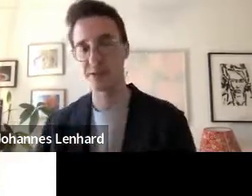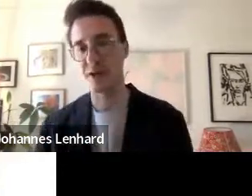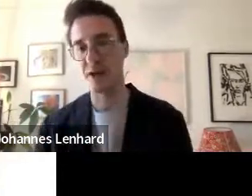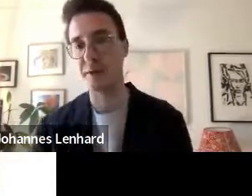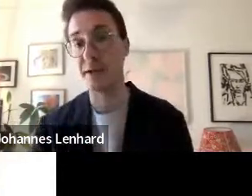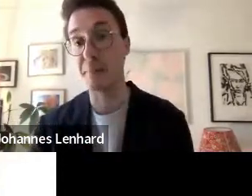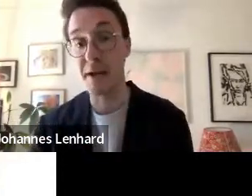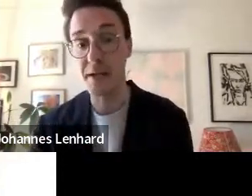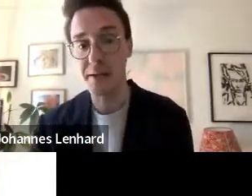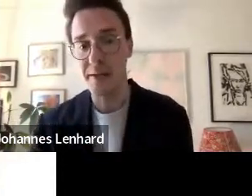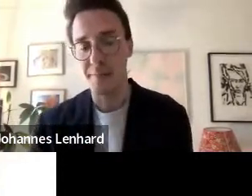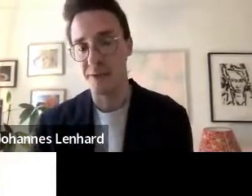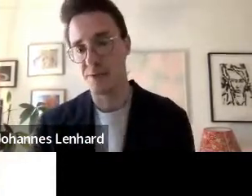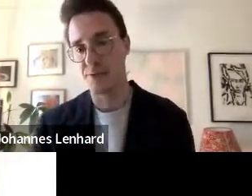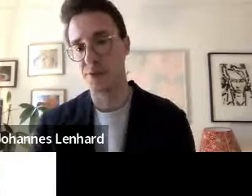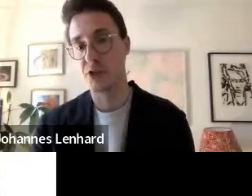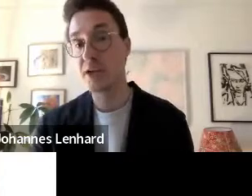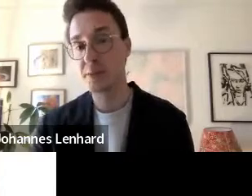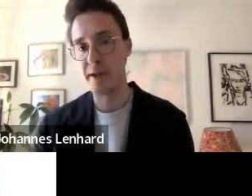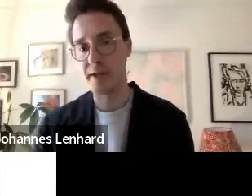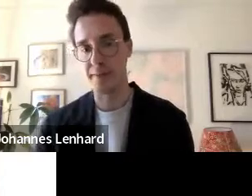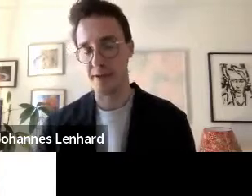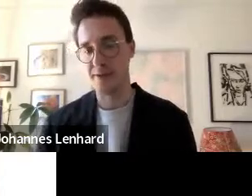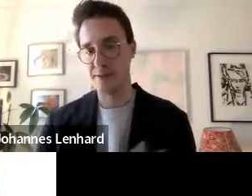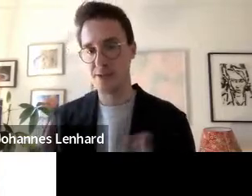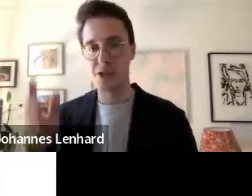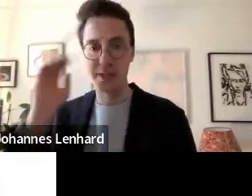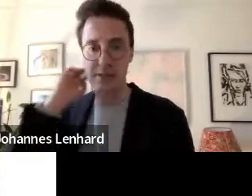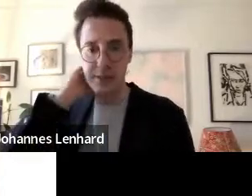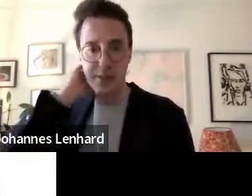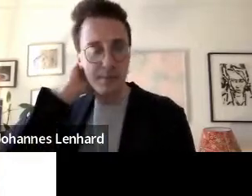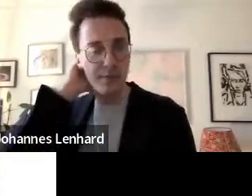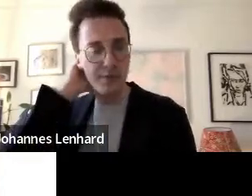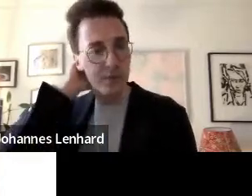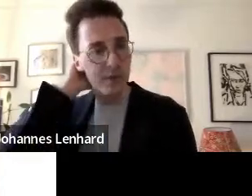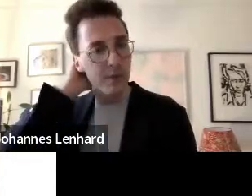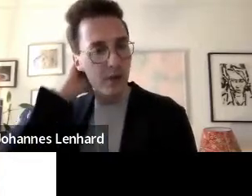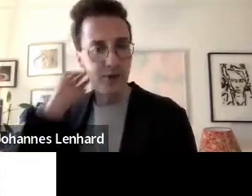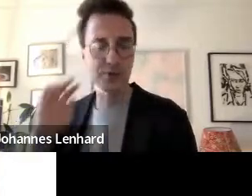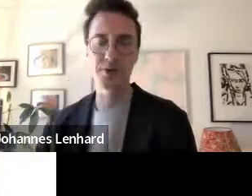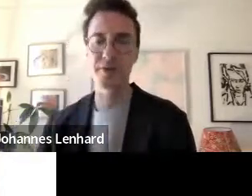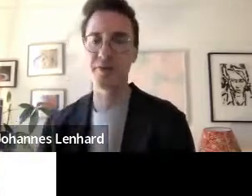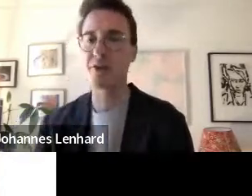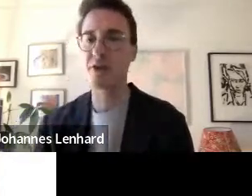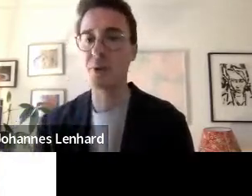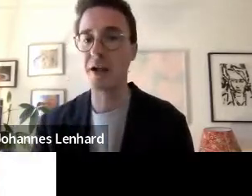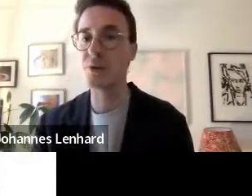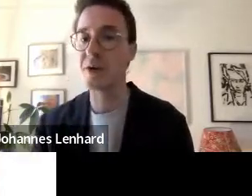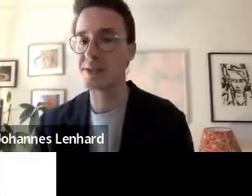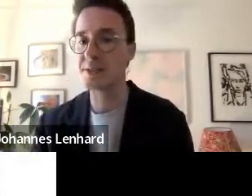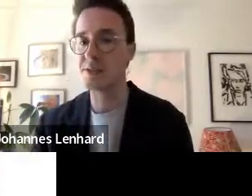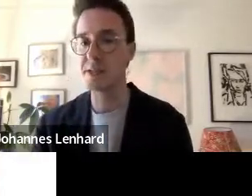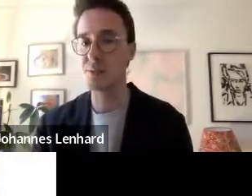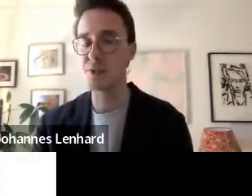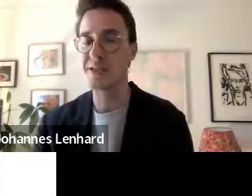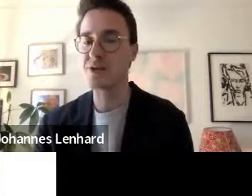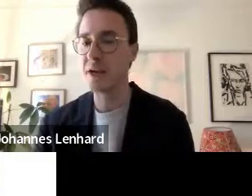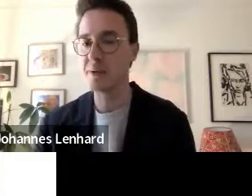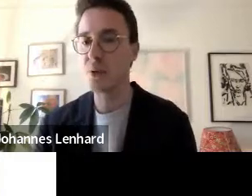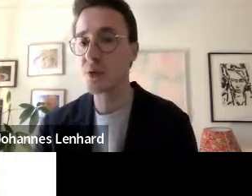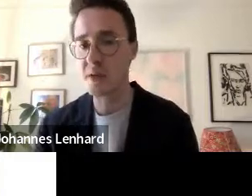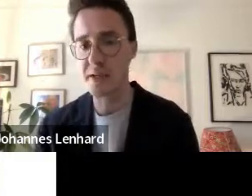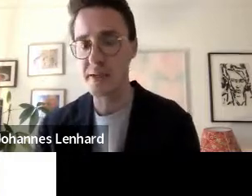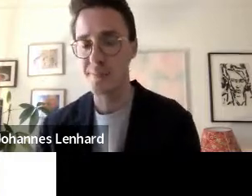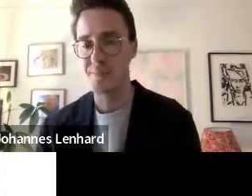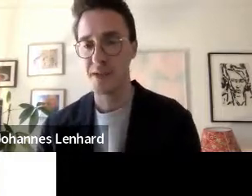obviously is around making money, but it's also shelter making. And this is a shelter of somebody who I got to know very, very well, who, as you can see, was